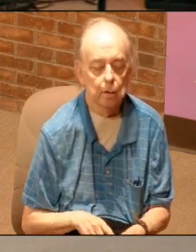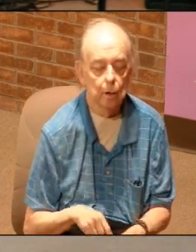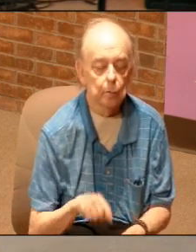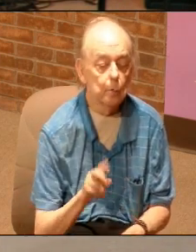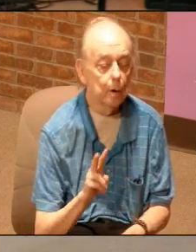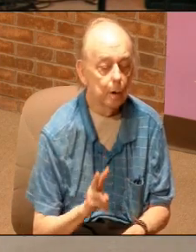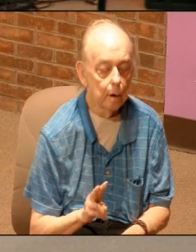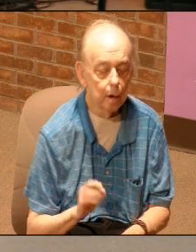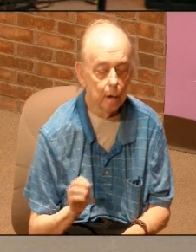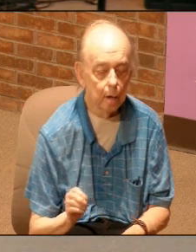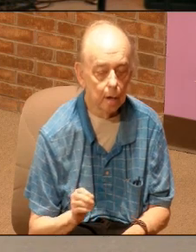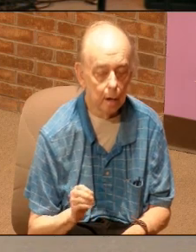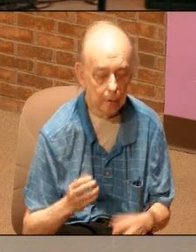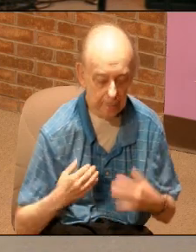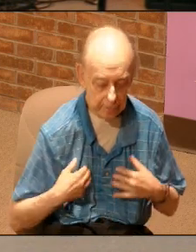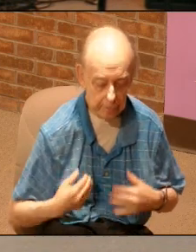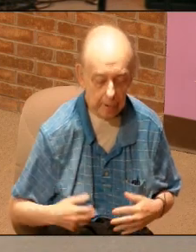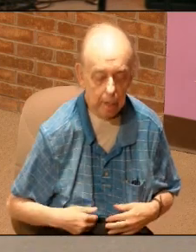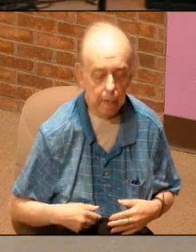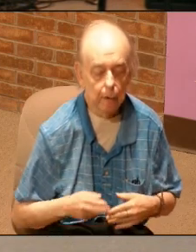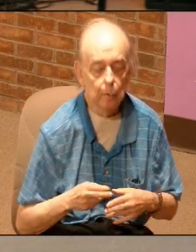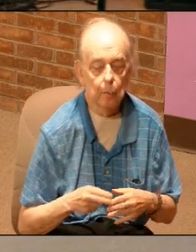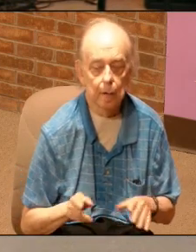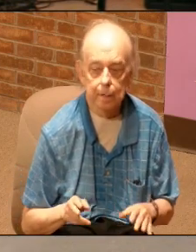half of his body weight.